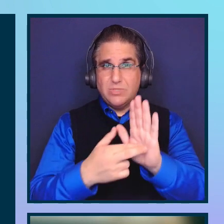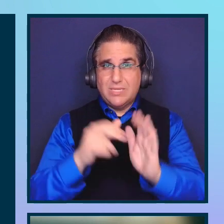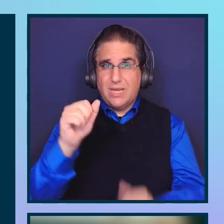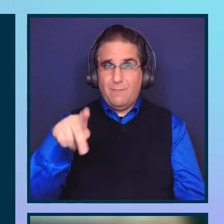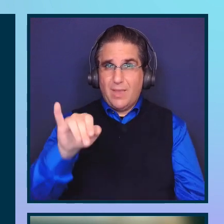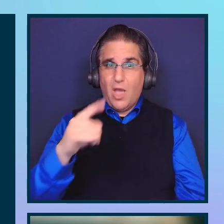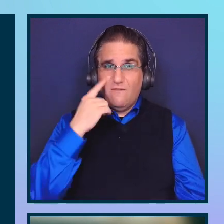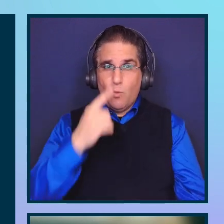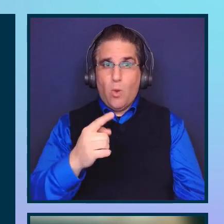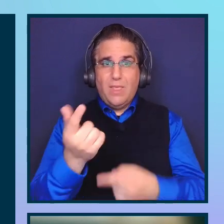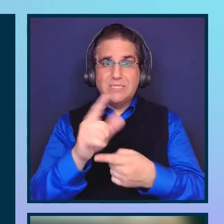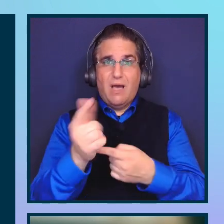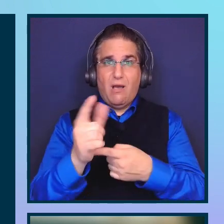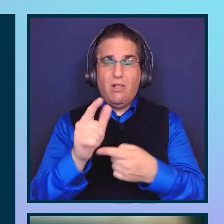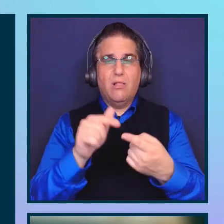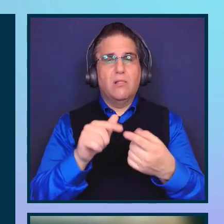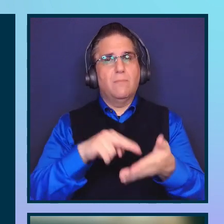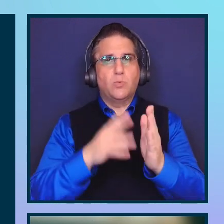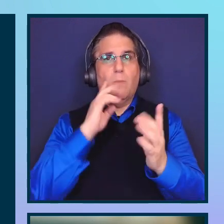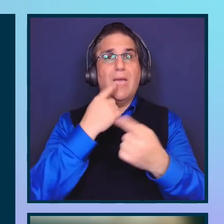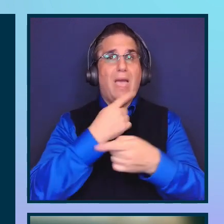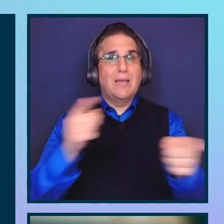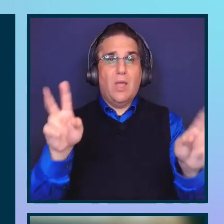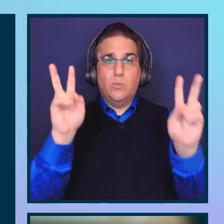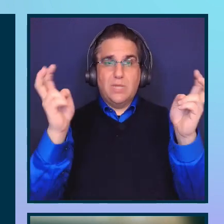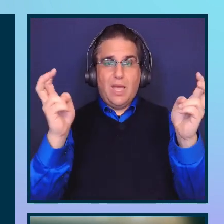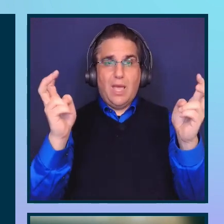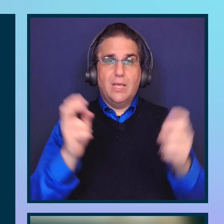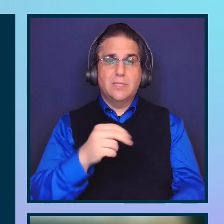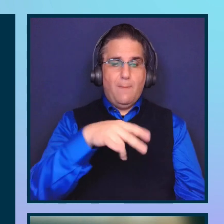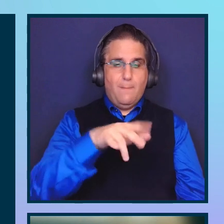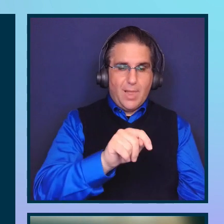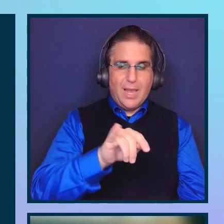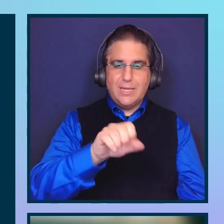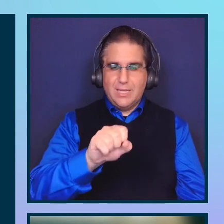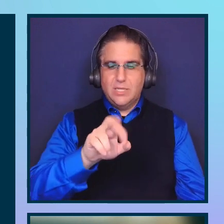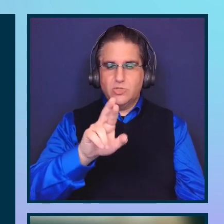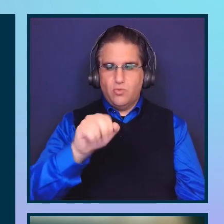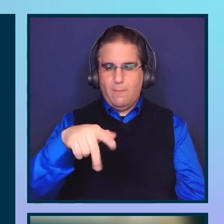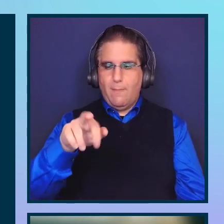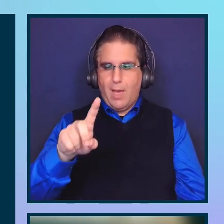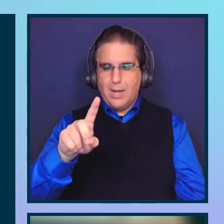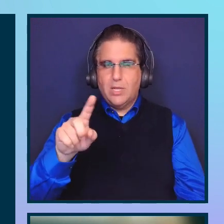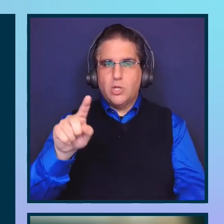the toggle, it's going to be announced as plant is repotted, circle,